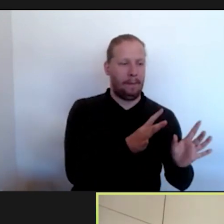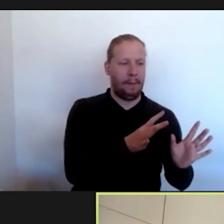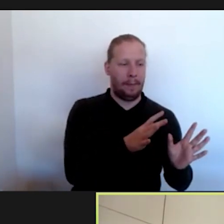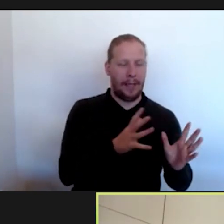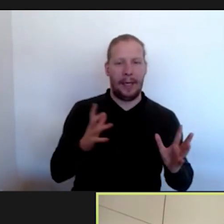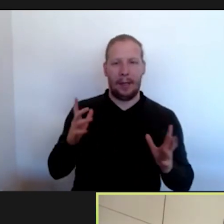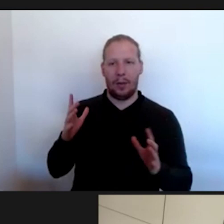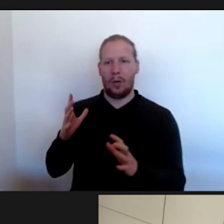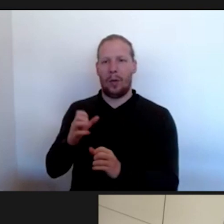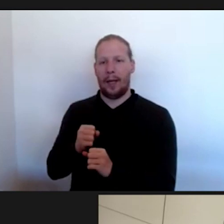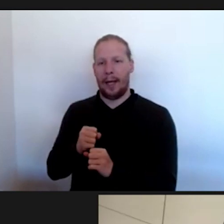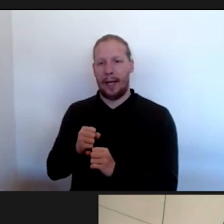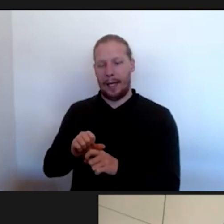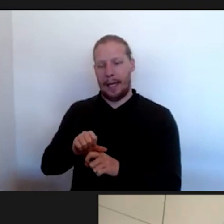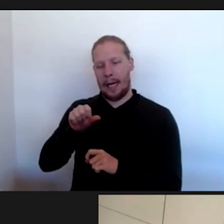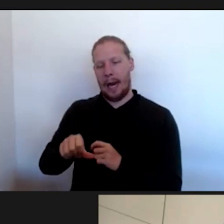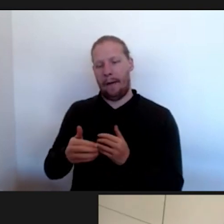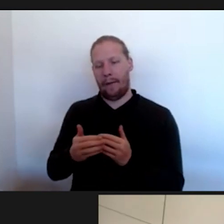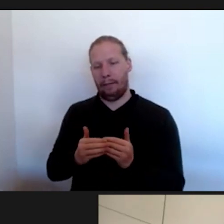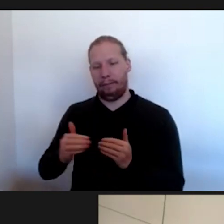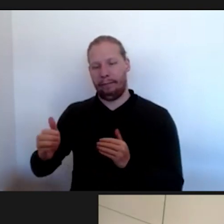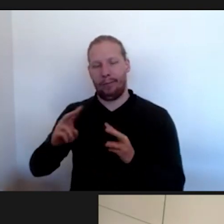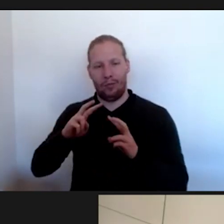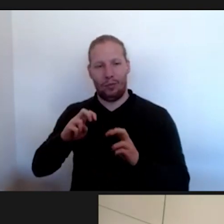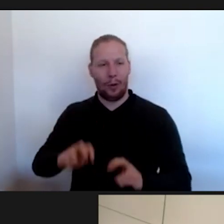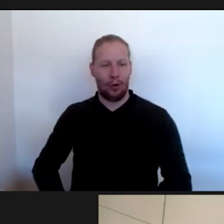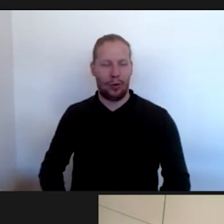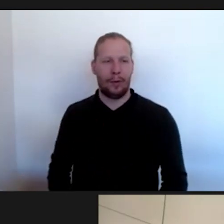Okay. Here, Daniel. Hafsa.